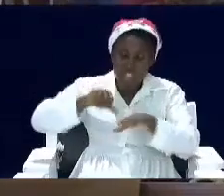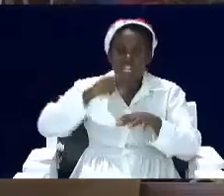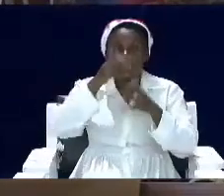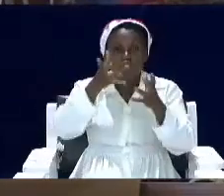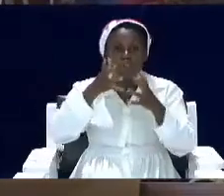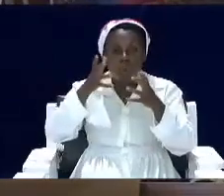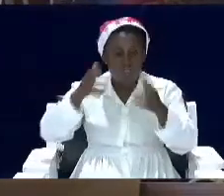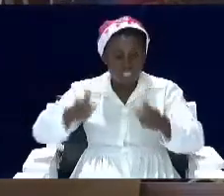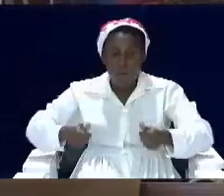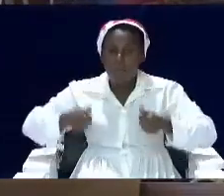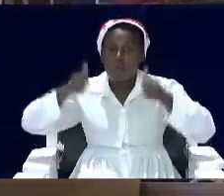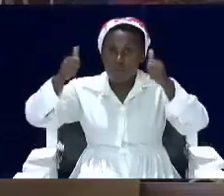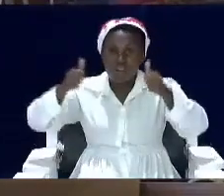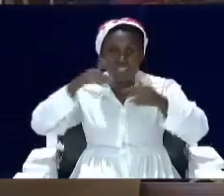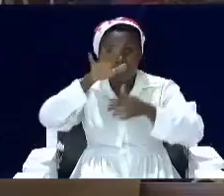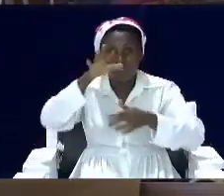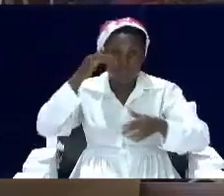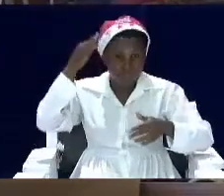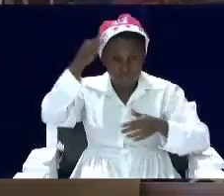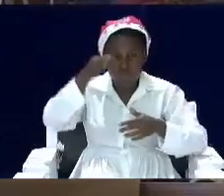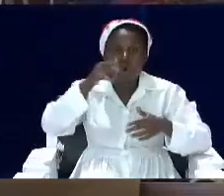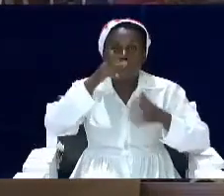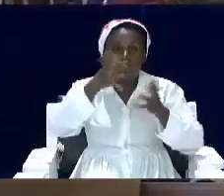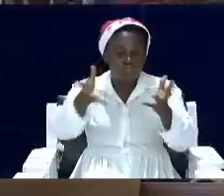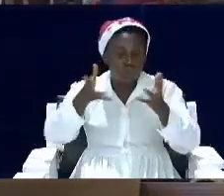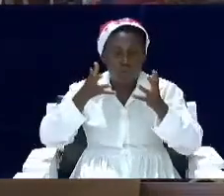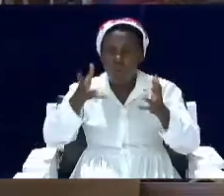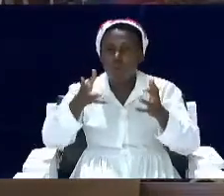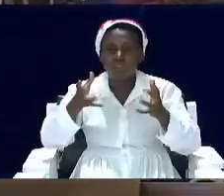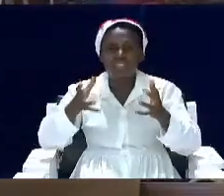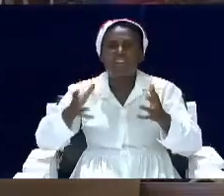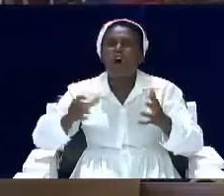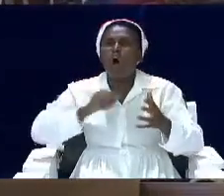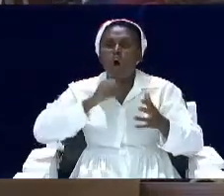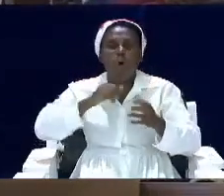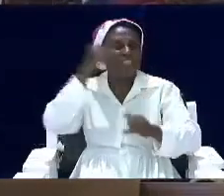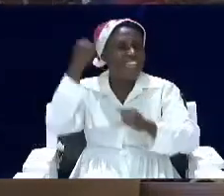future? Do you want unending blessings?